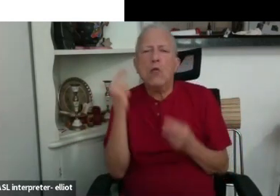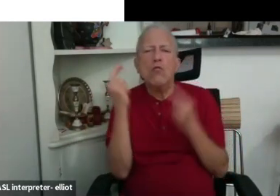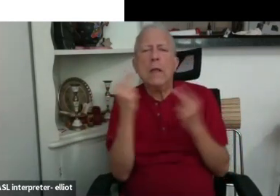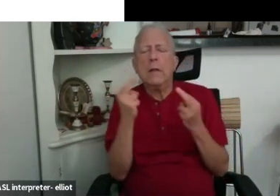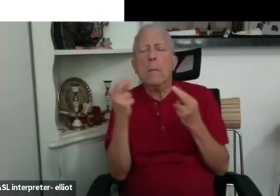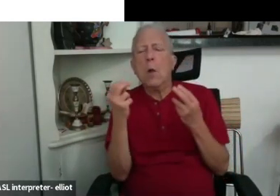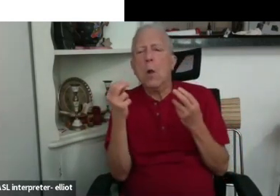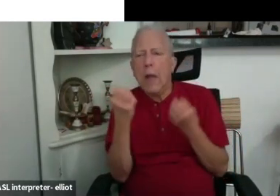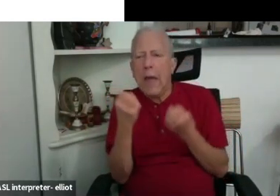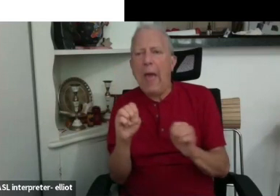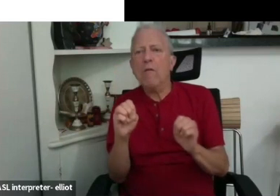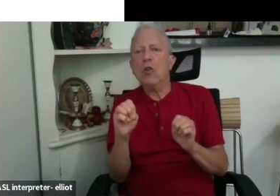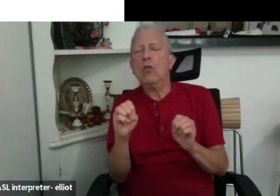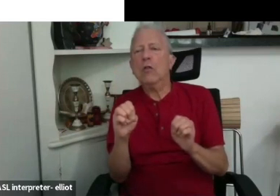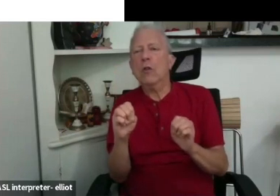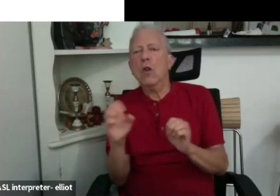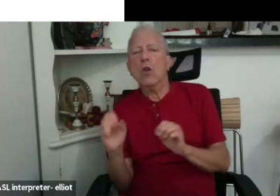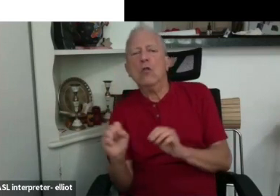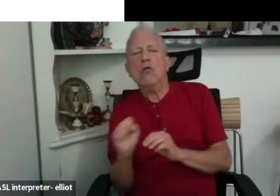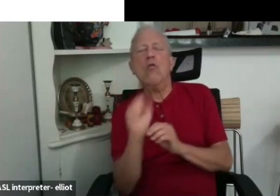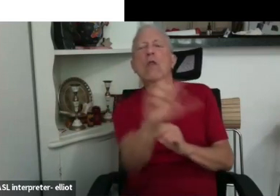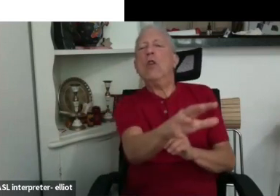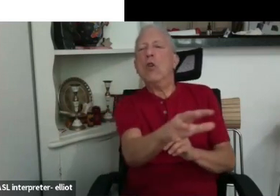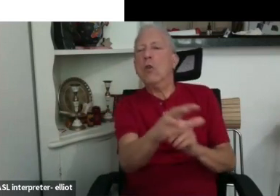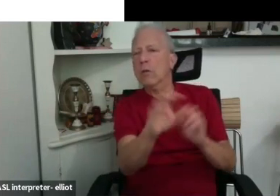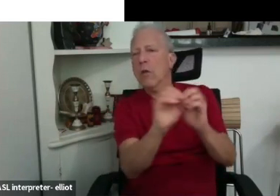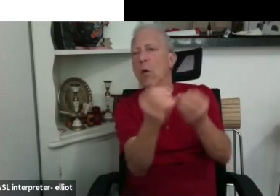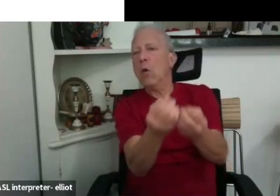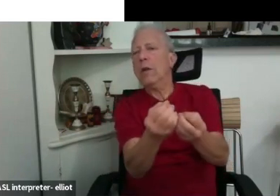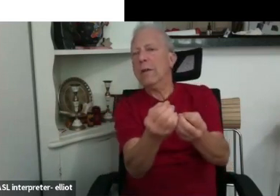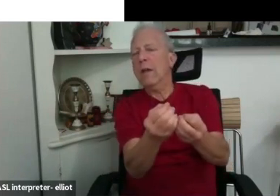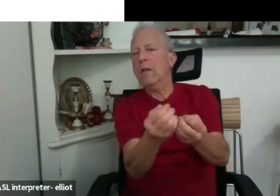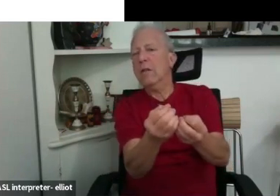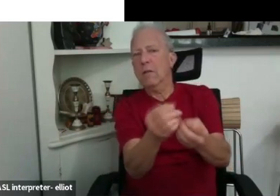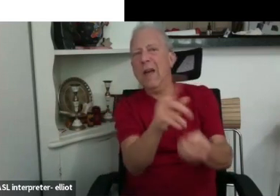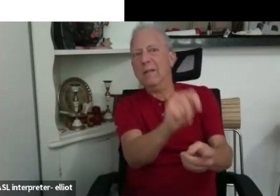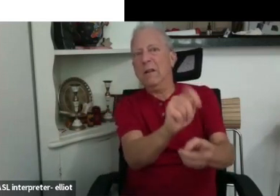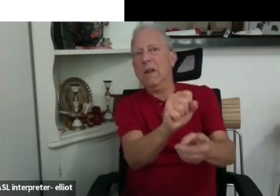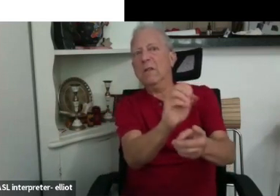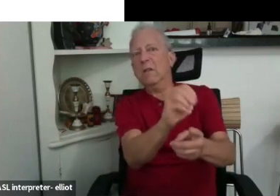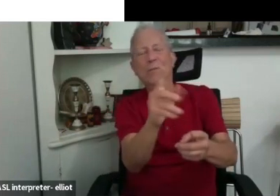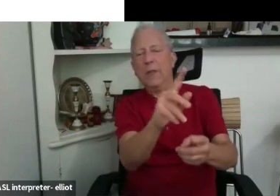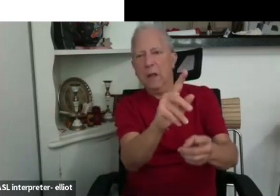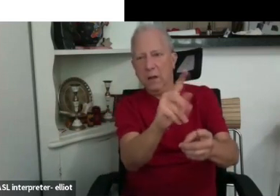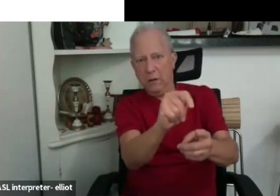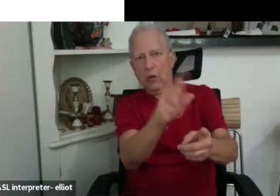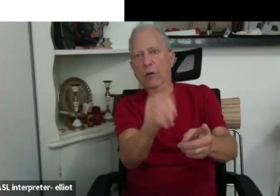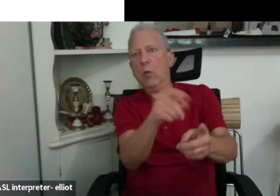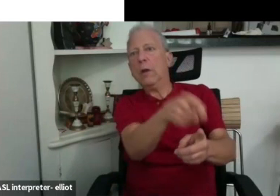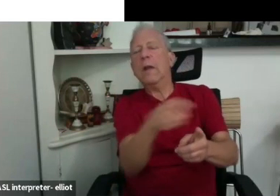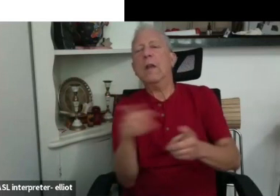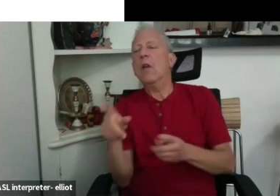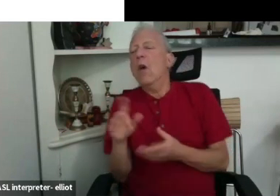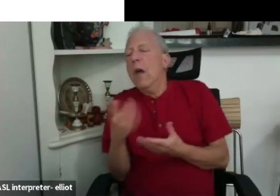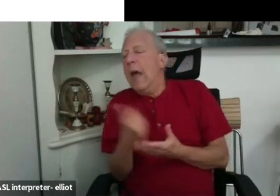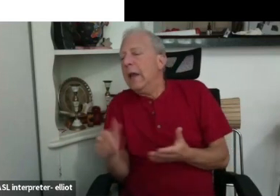return to the organization that was designated as a terrorist organization, return all the resources